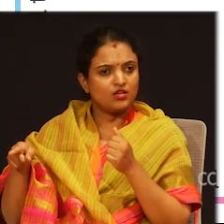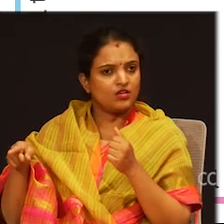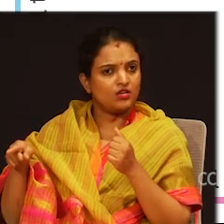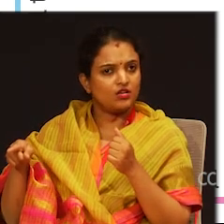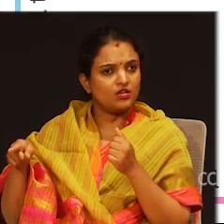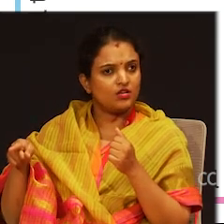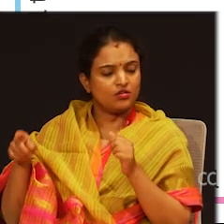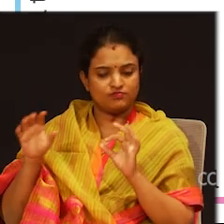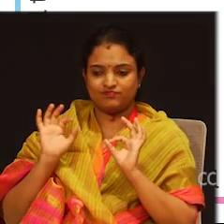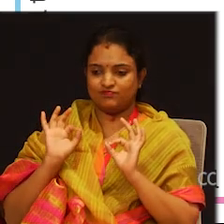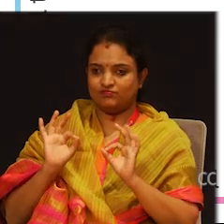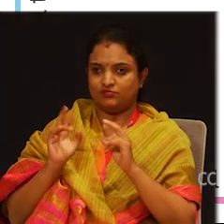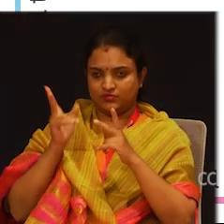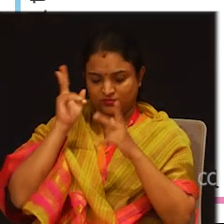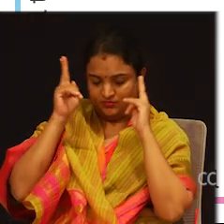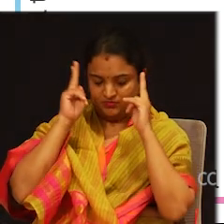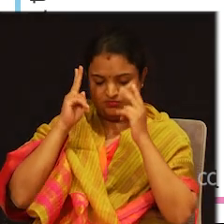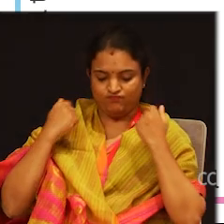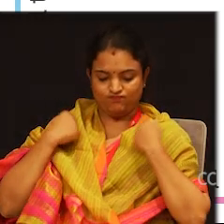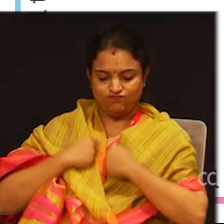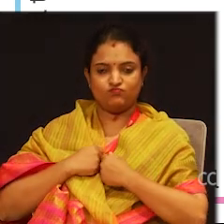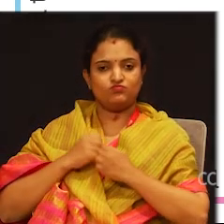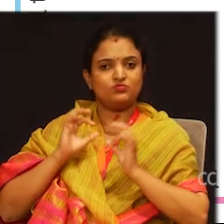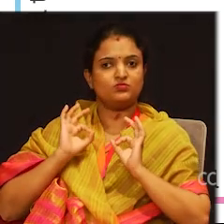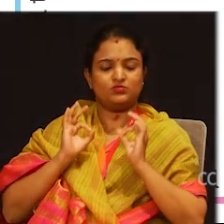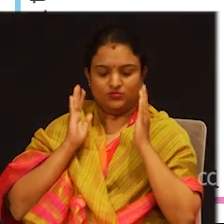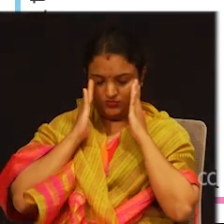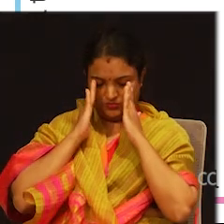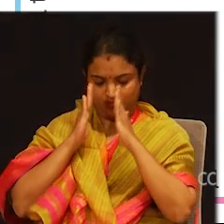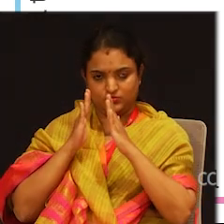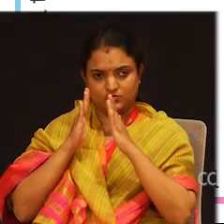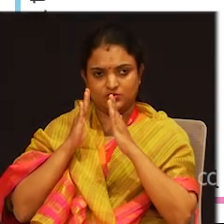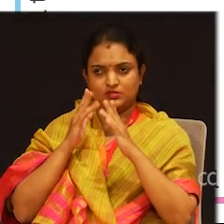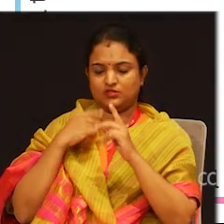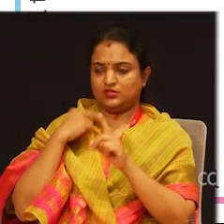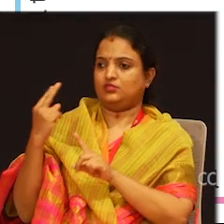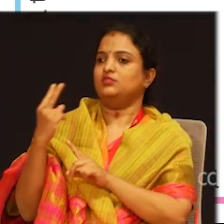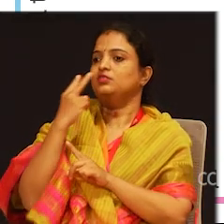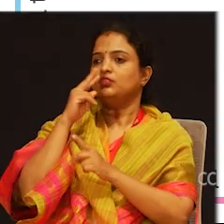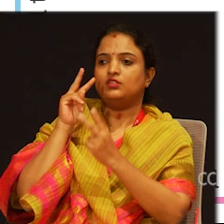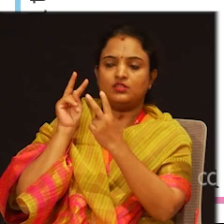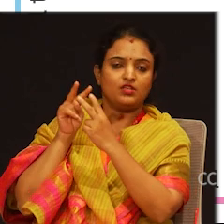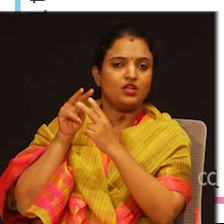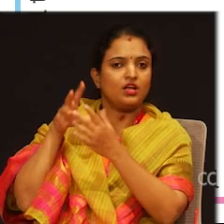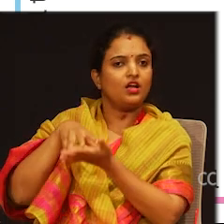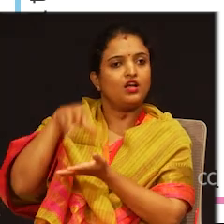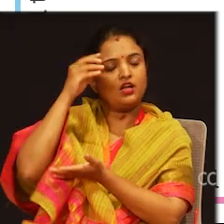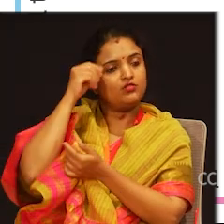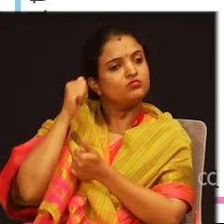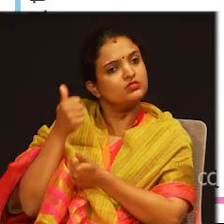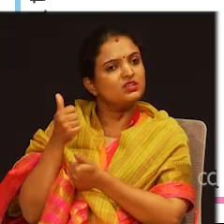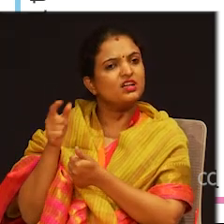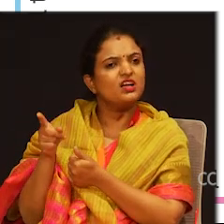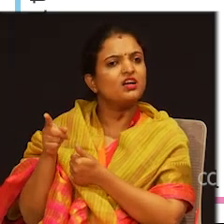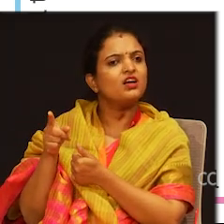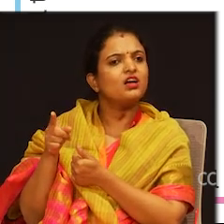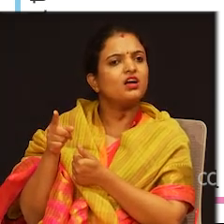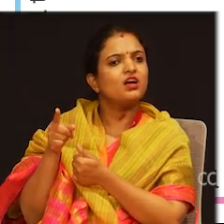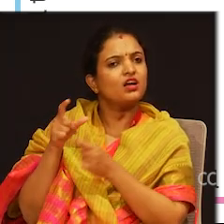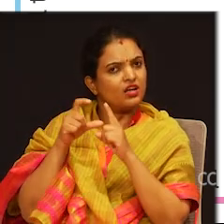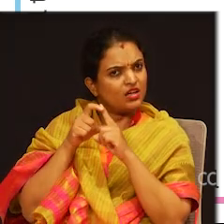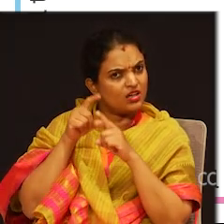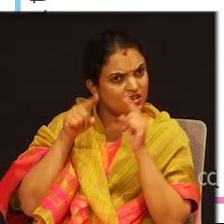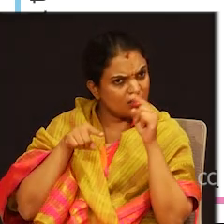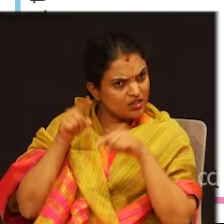absolutely prim and proper and well-dressed and alert and looking at me, eager to learn. Just this